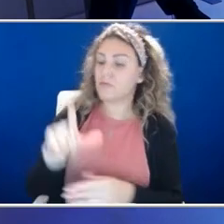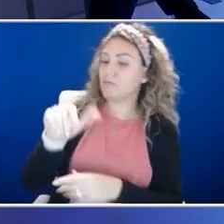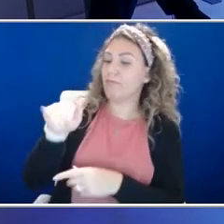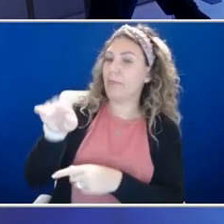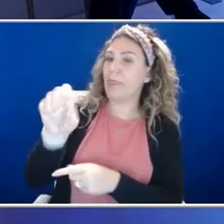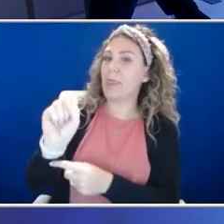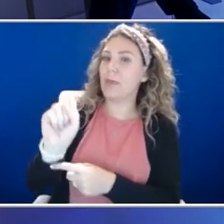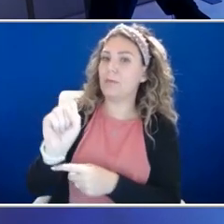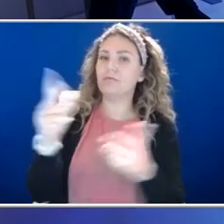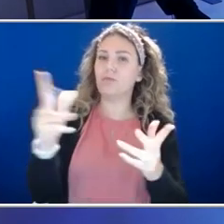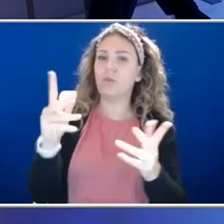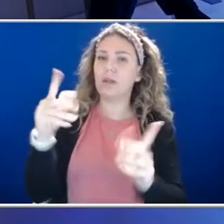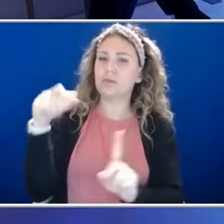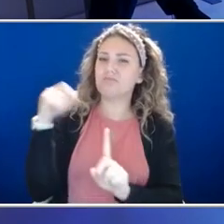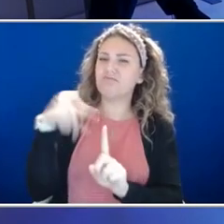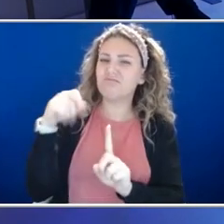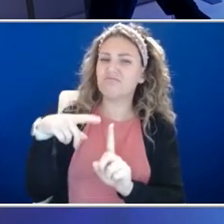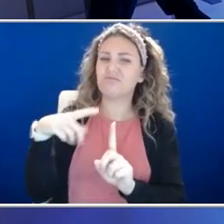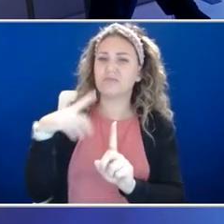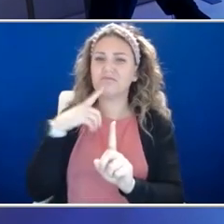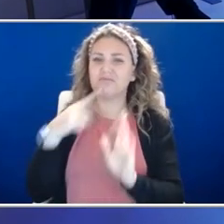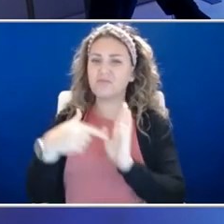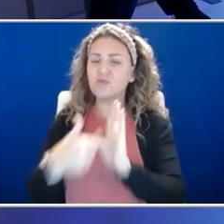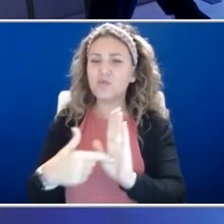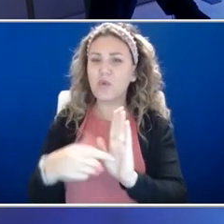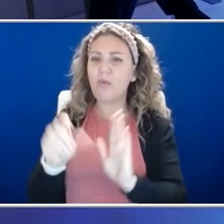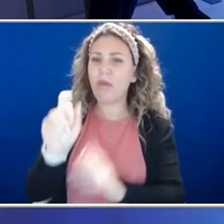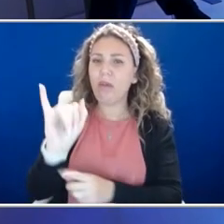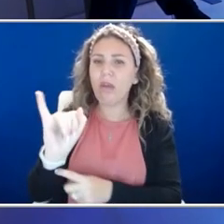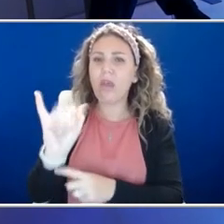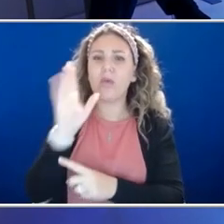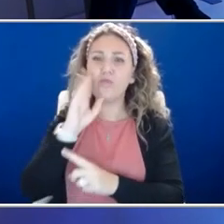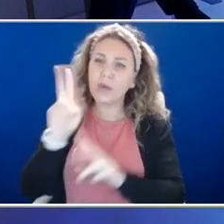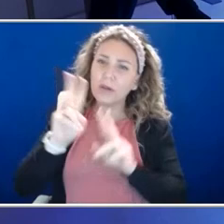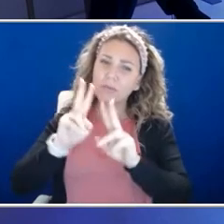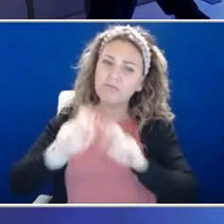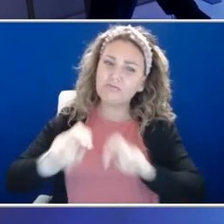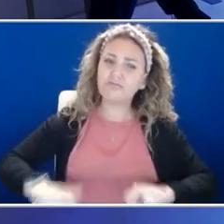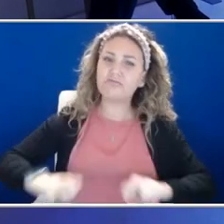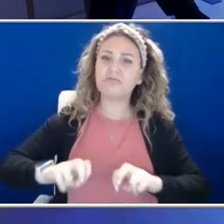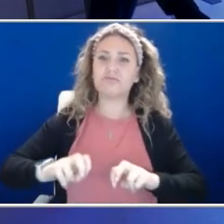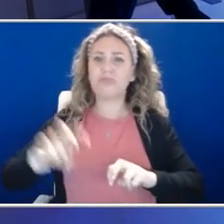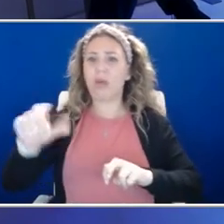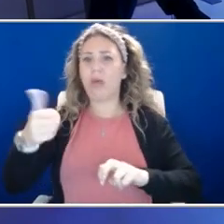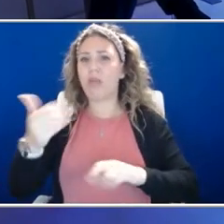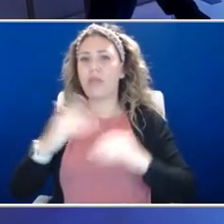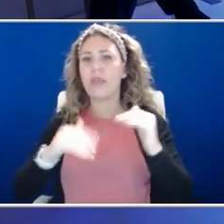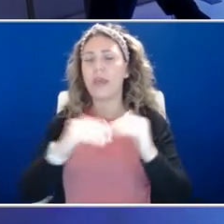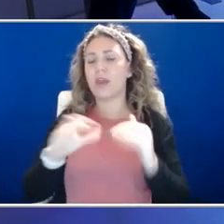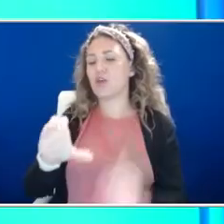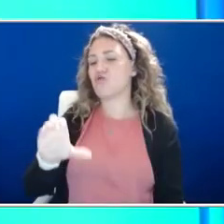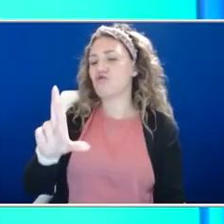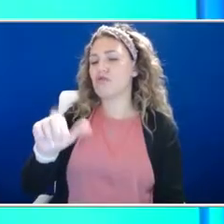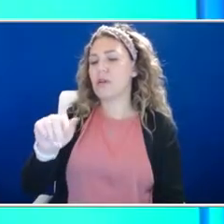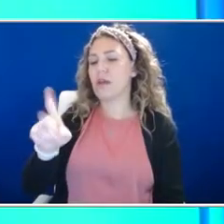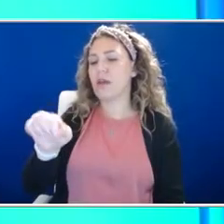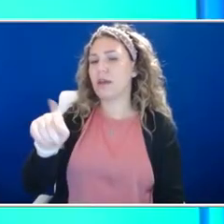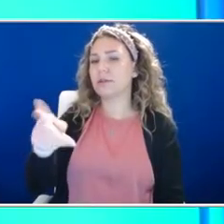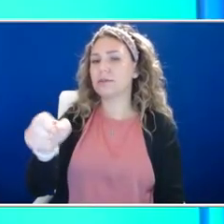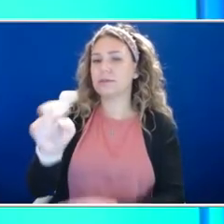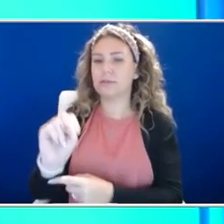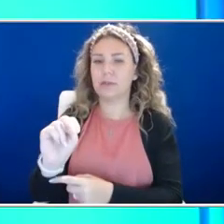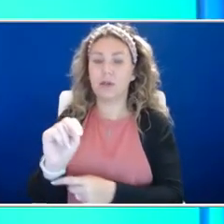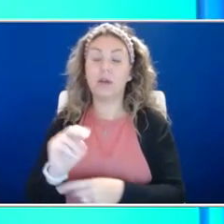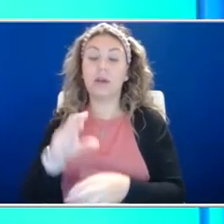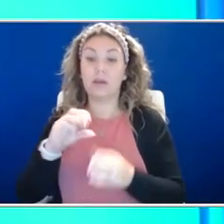what are the signals that this artificial intelligence is looking at, Dr. Liu, besides creatinine, if that's not the right? Yeah, so in our model right